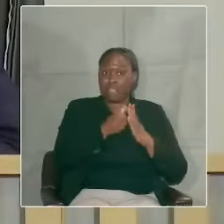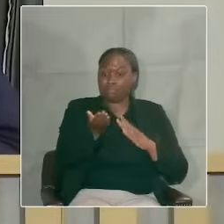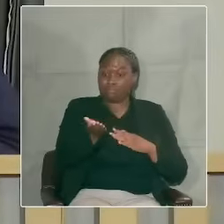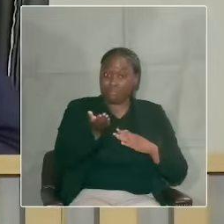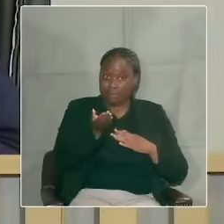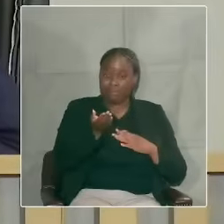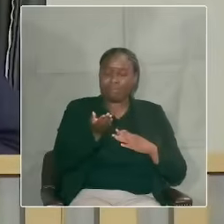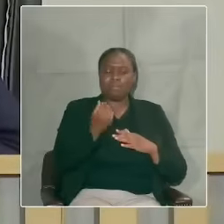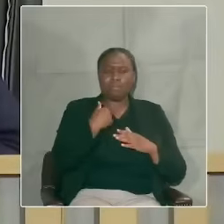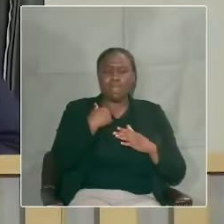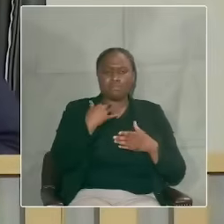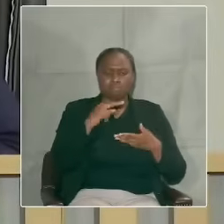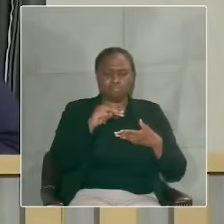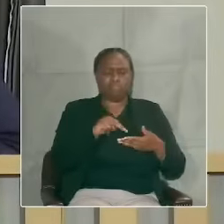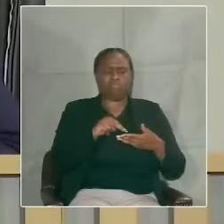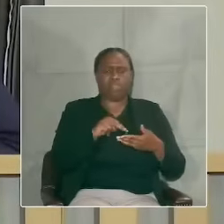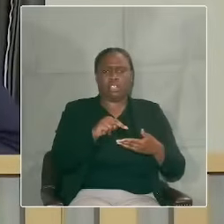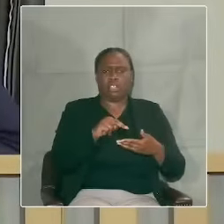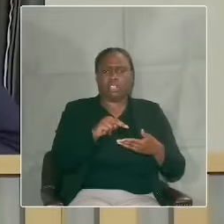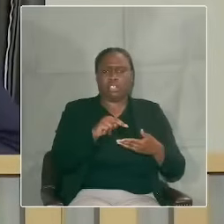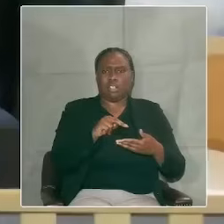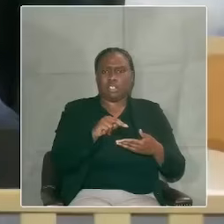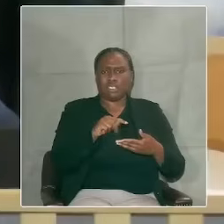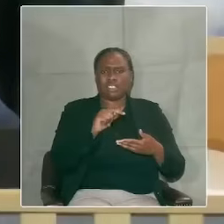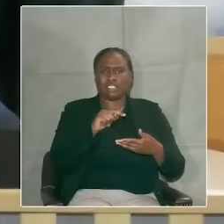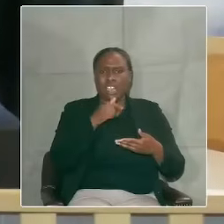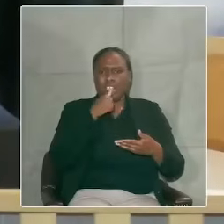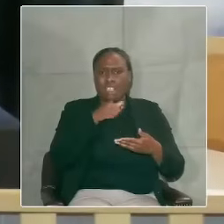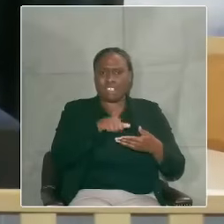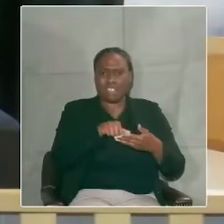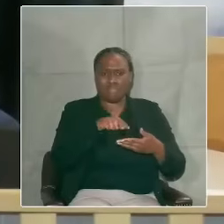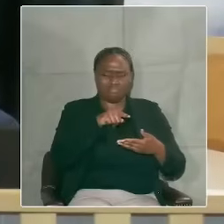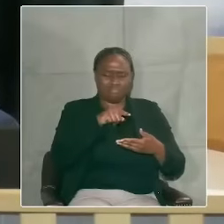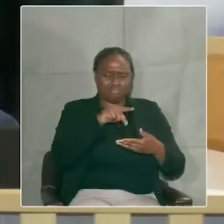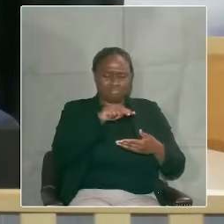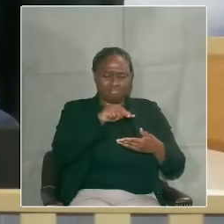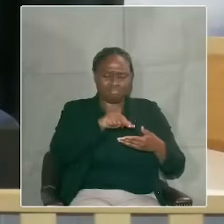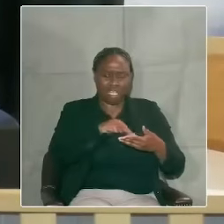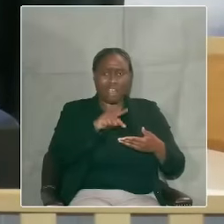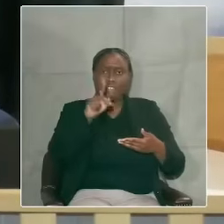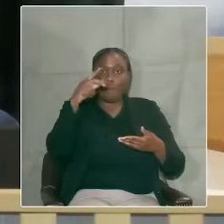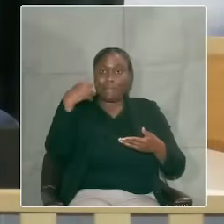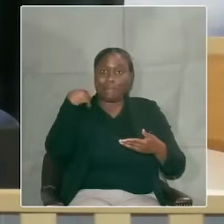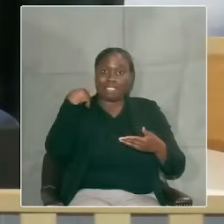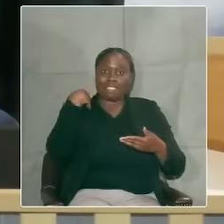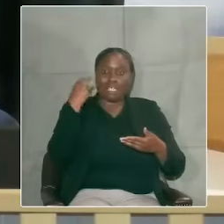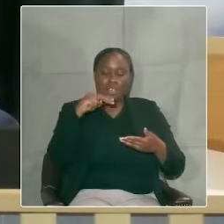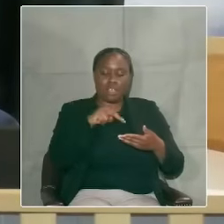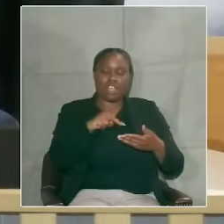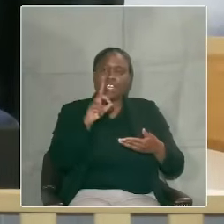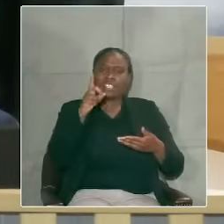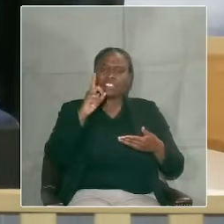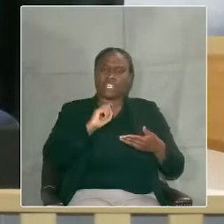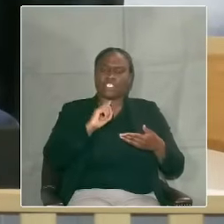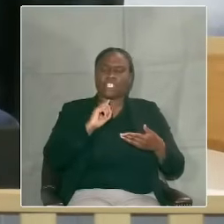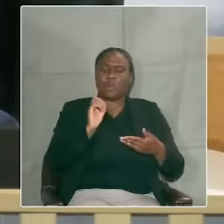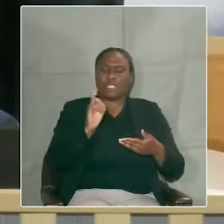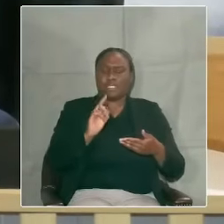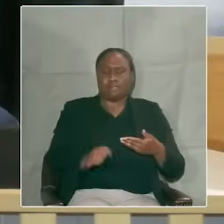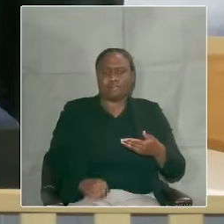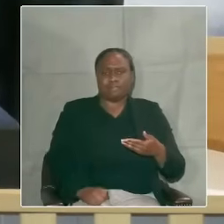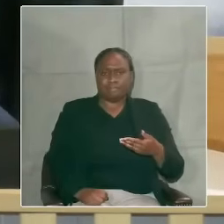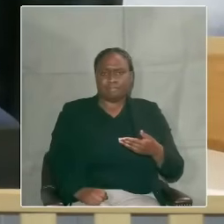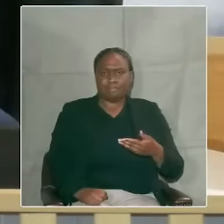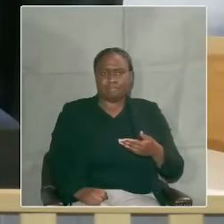you are interacting with the content of the instruction from the minister? What was your instruction to